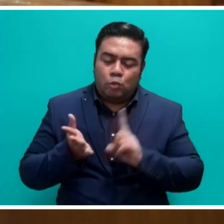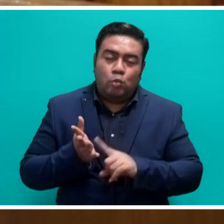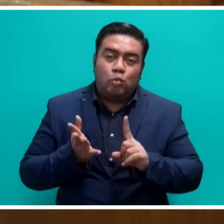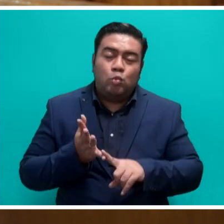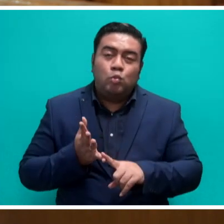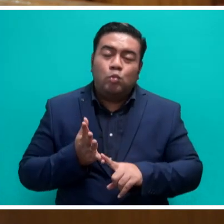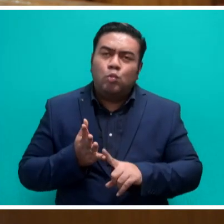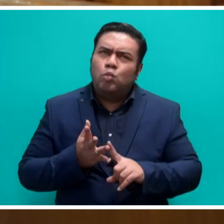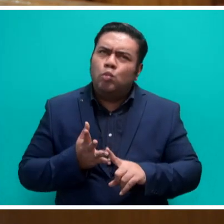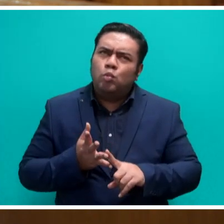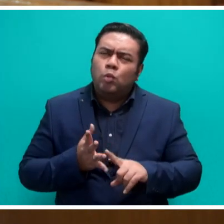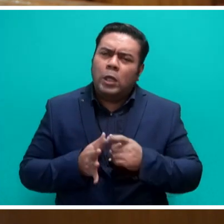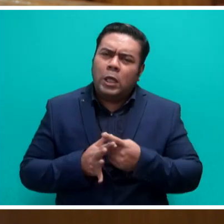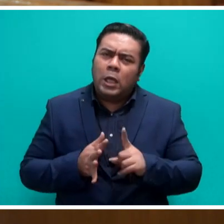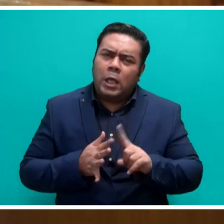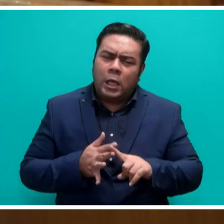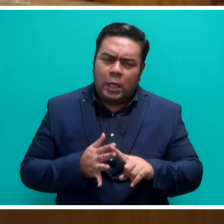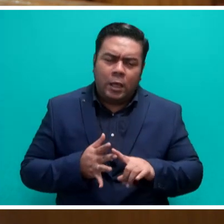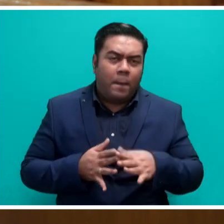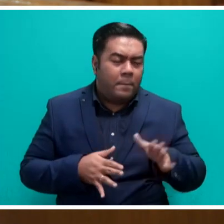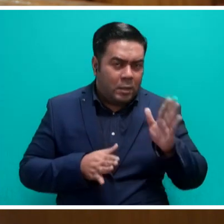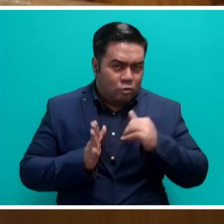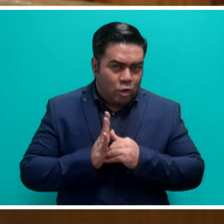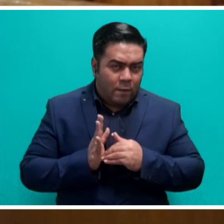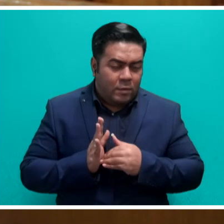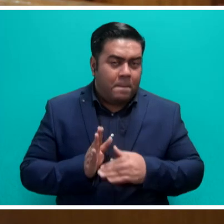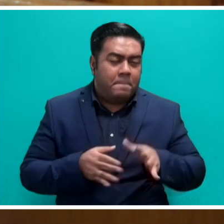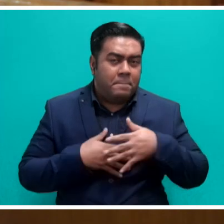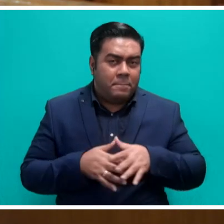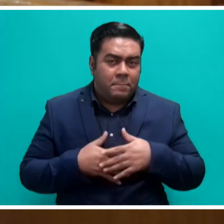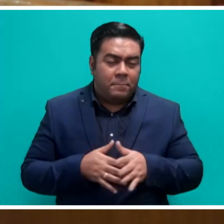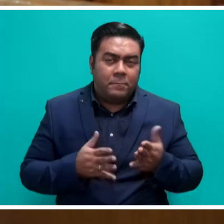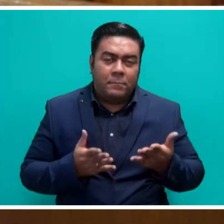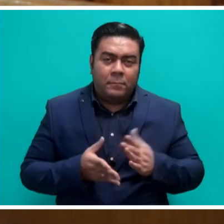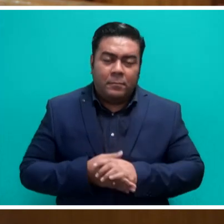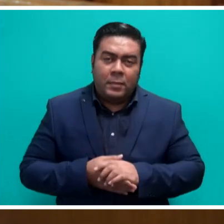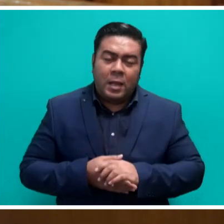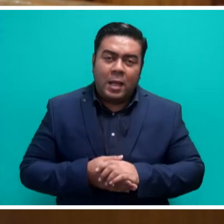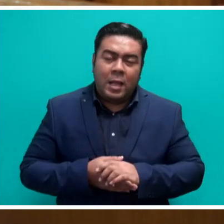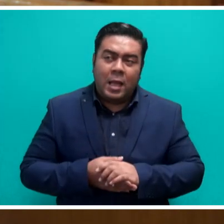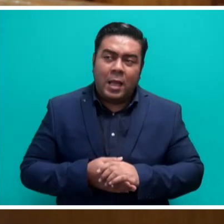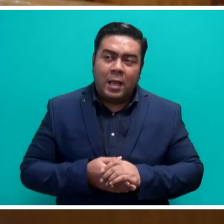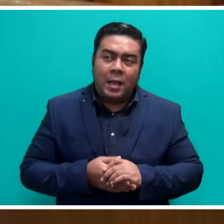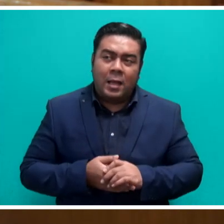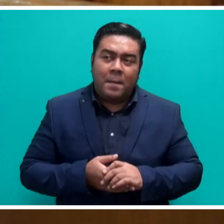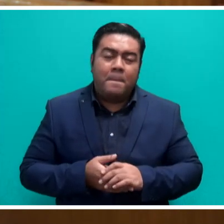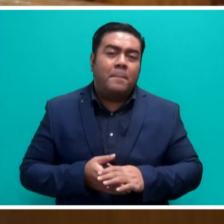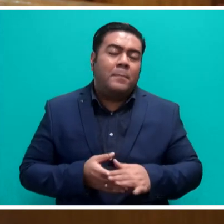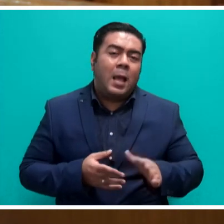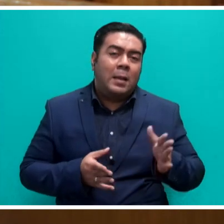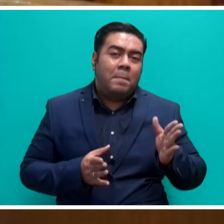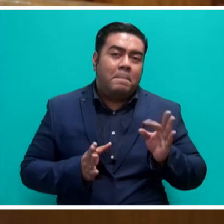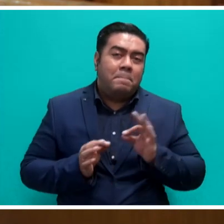the Chair of the Public Service Commission and Ms. Barbara Malimali as Chair of the Electoral